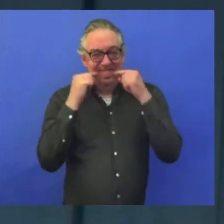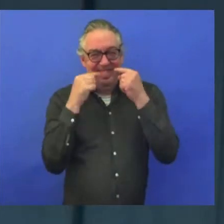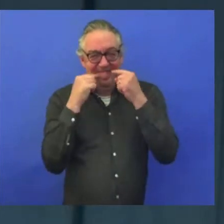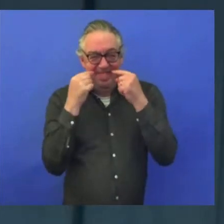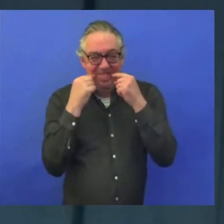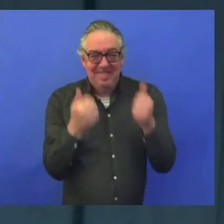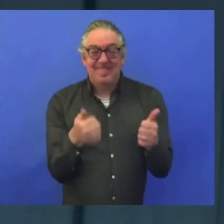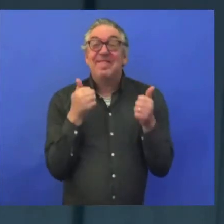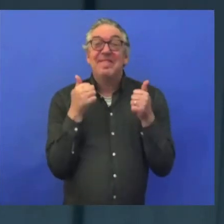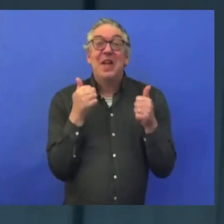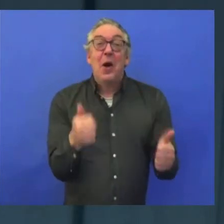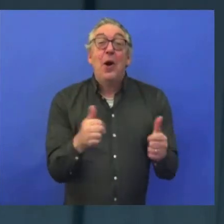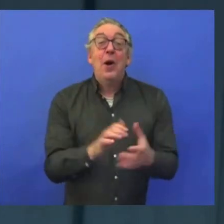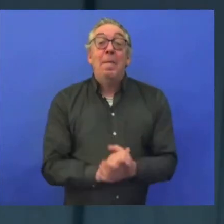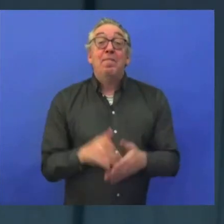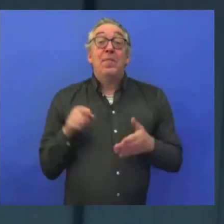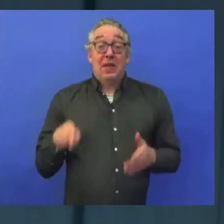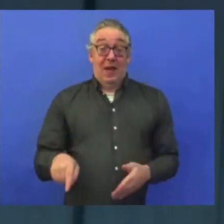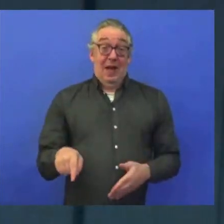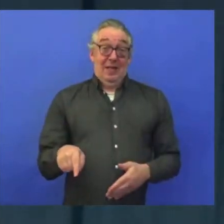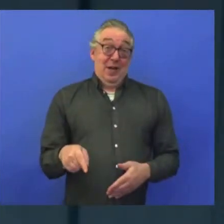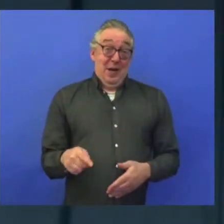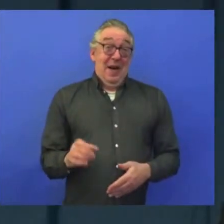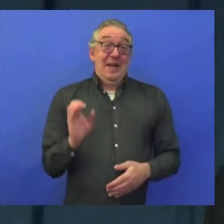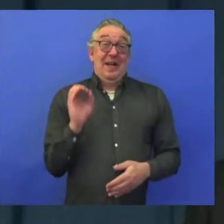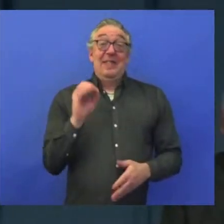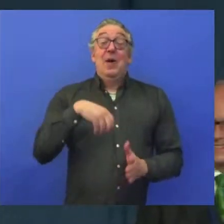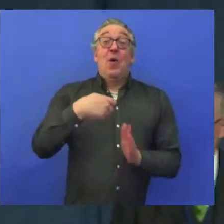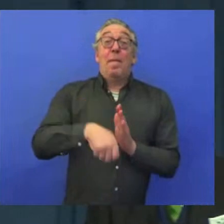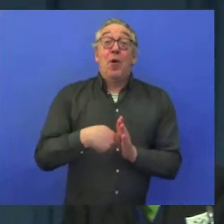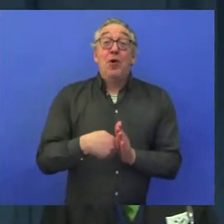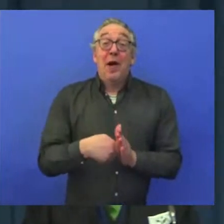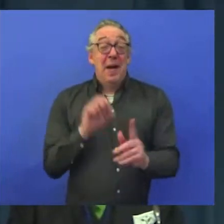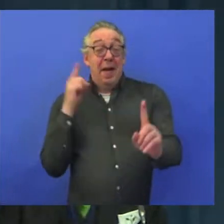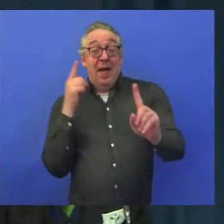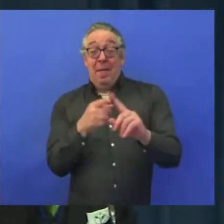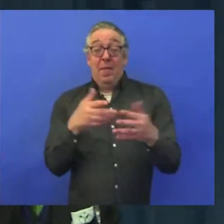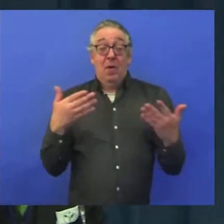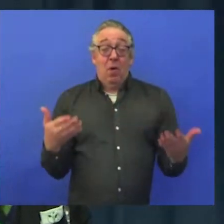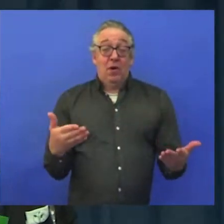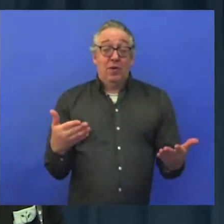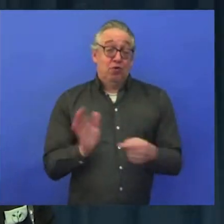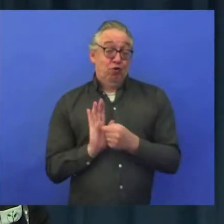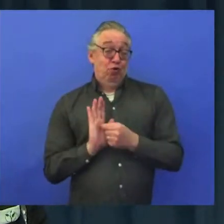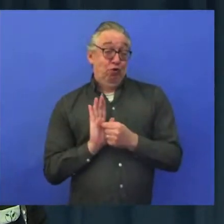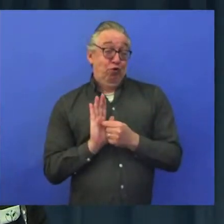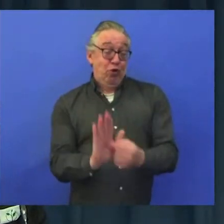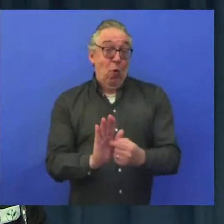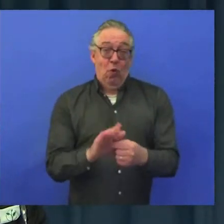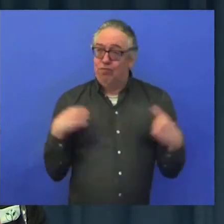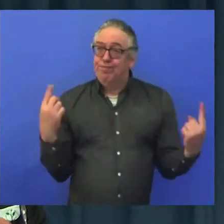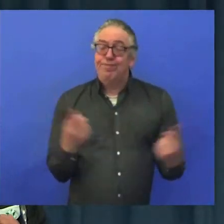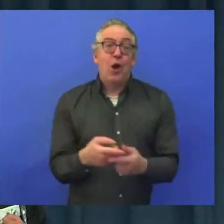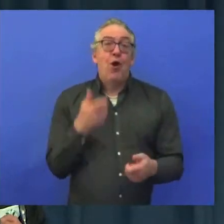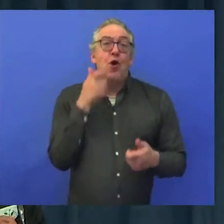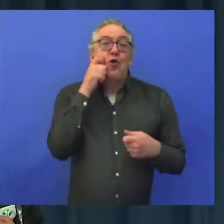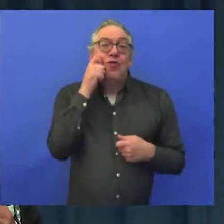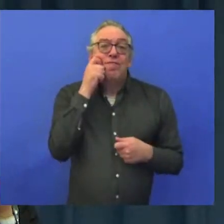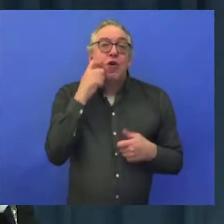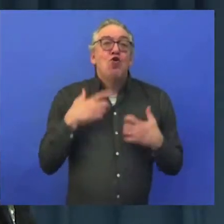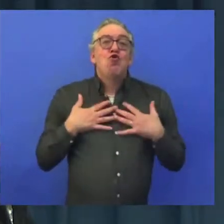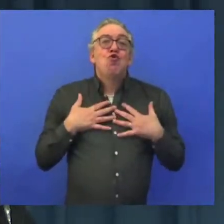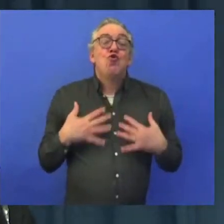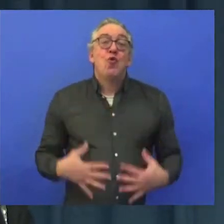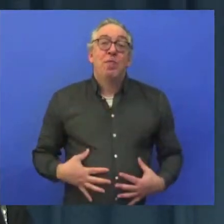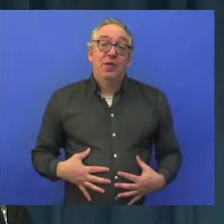Project, bringing the humanity into the room. And I just want to say we are running behind time, Pooja's told me, but we did start late.